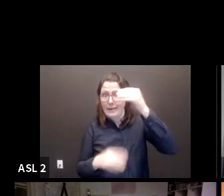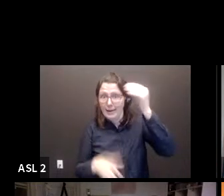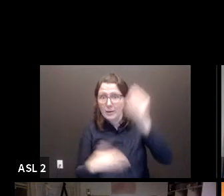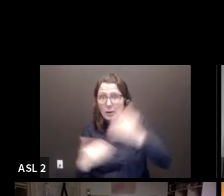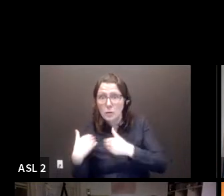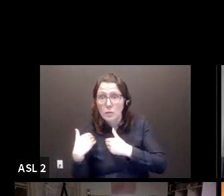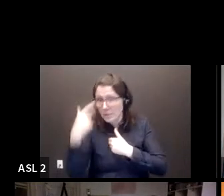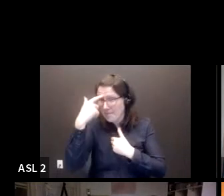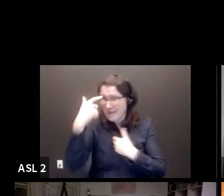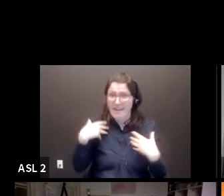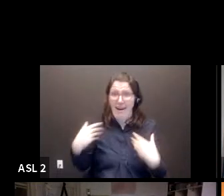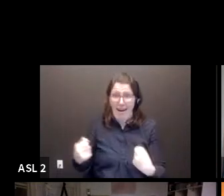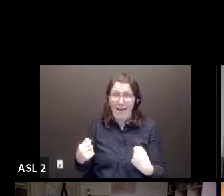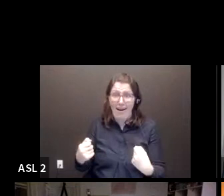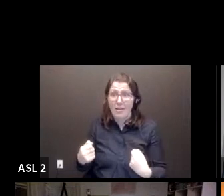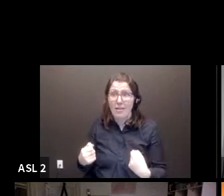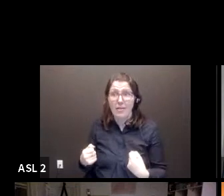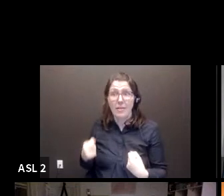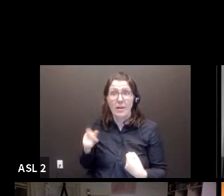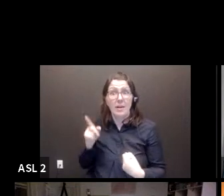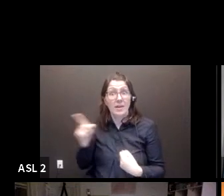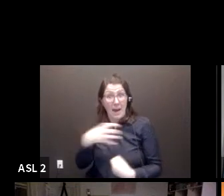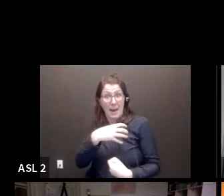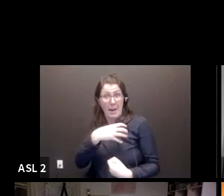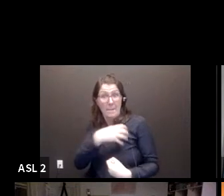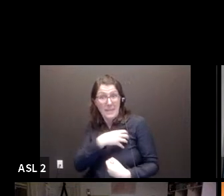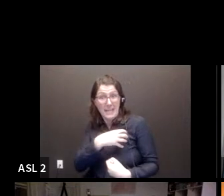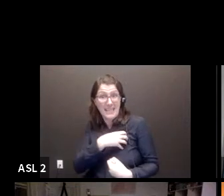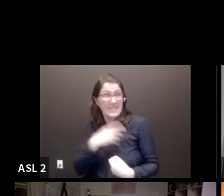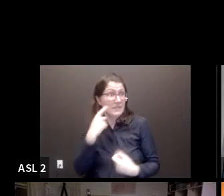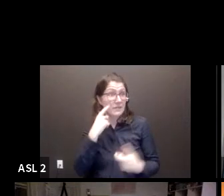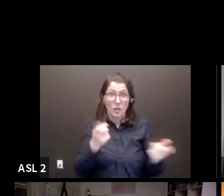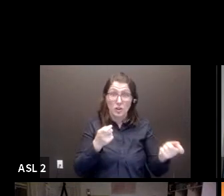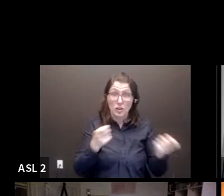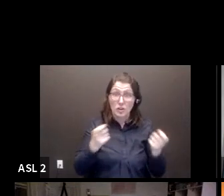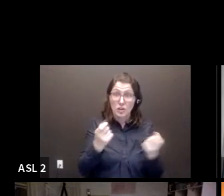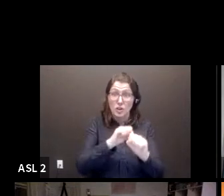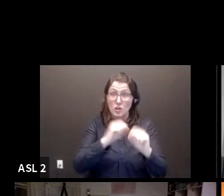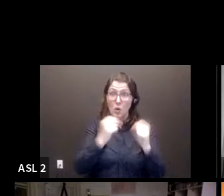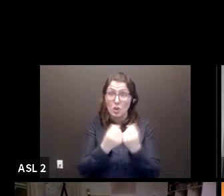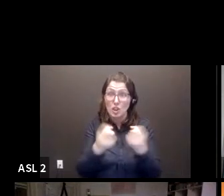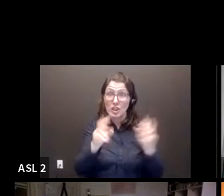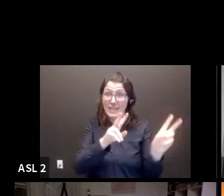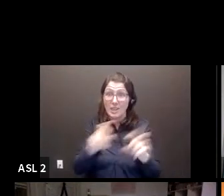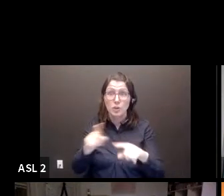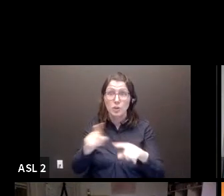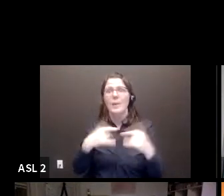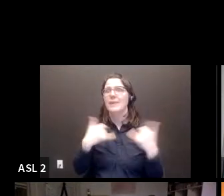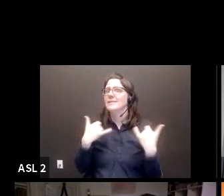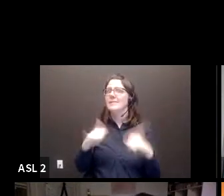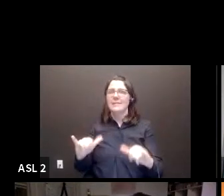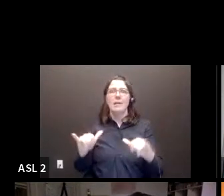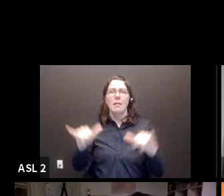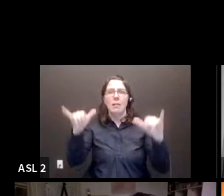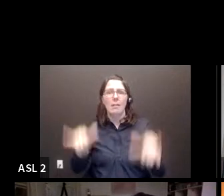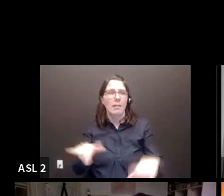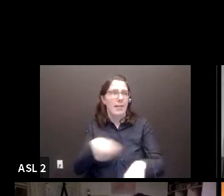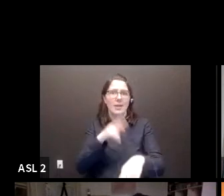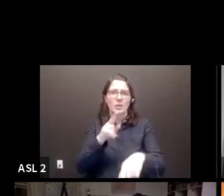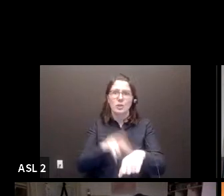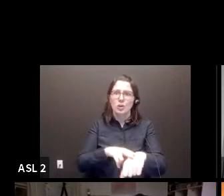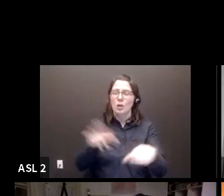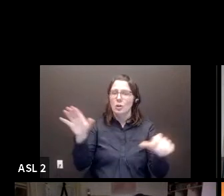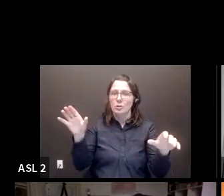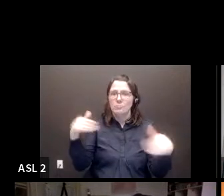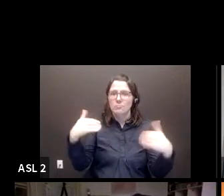year to police our way out of social issues we're still sitting in one of the greatest national crisis of all time so what is clear from this is that what we're doing has